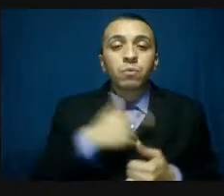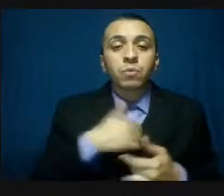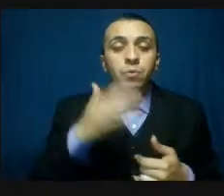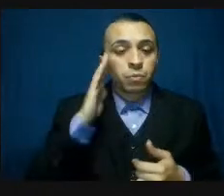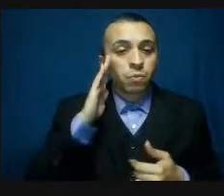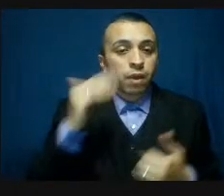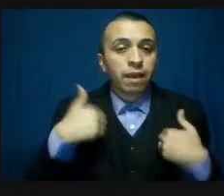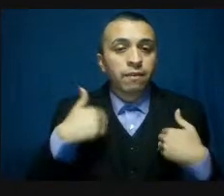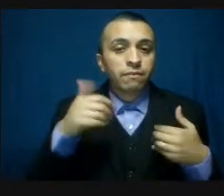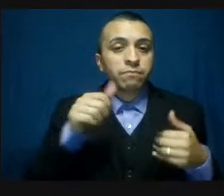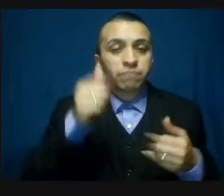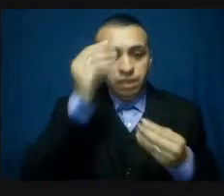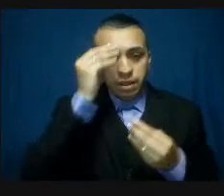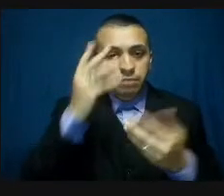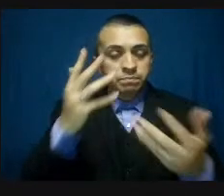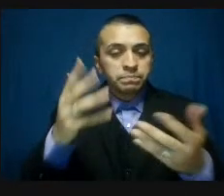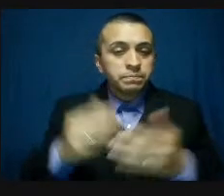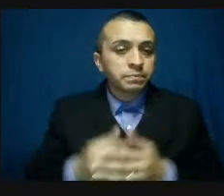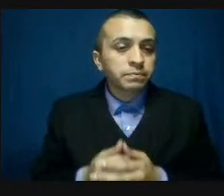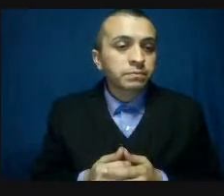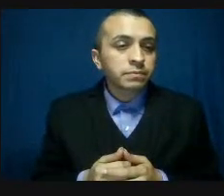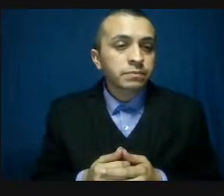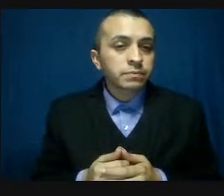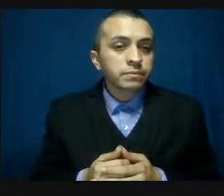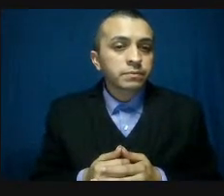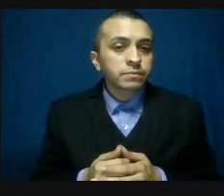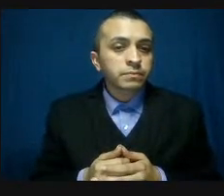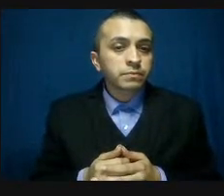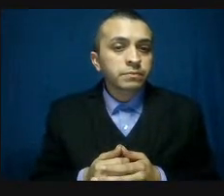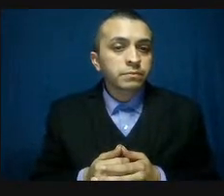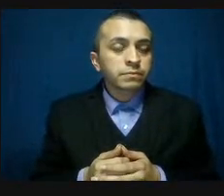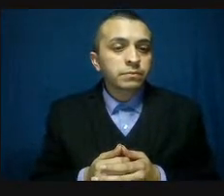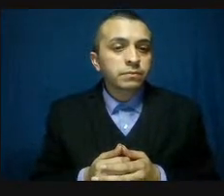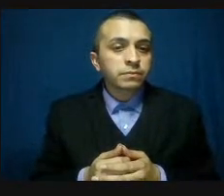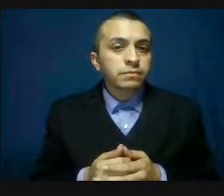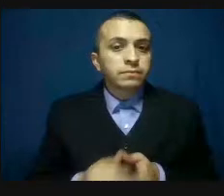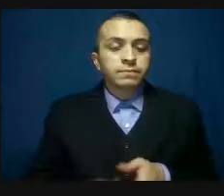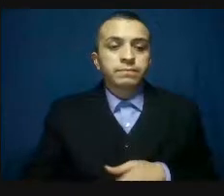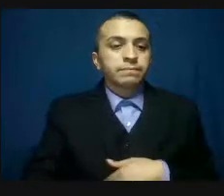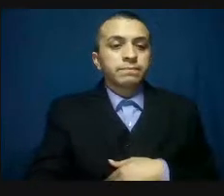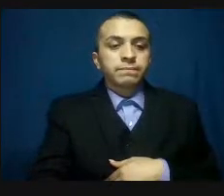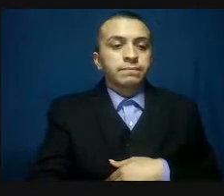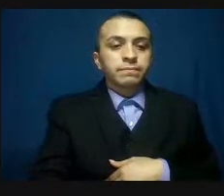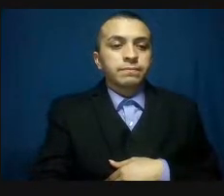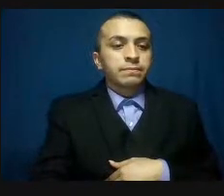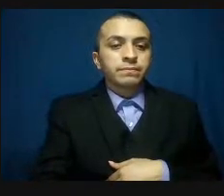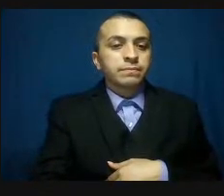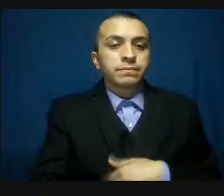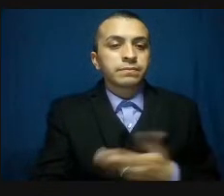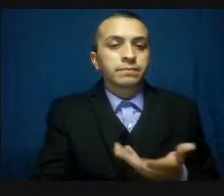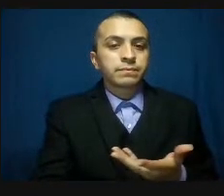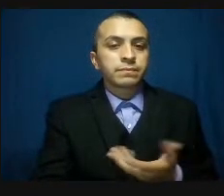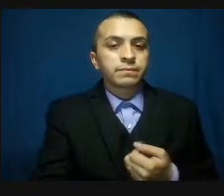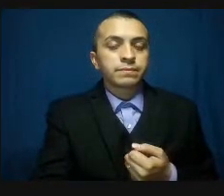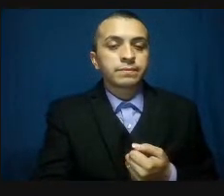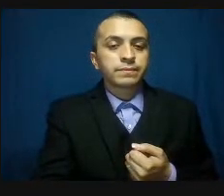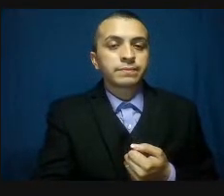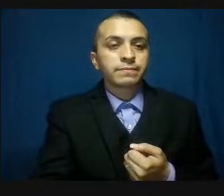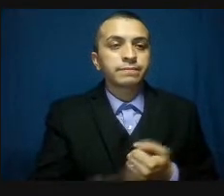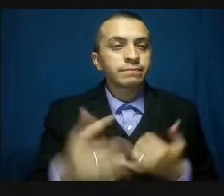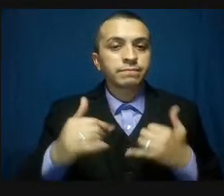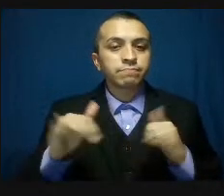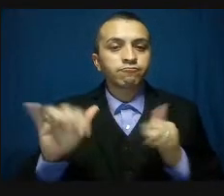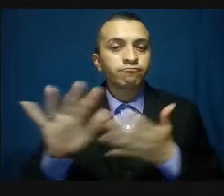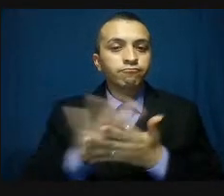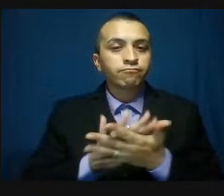Lake. At the present moment, we don't have a monitor, a smoke monitor at Huntington Lake. So the areas that I have on our forecast that are specified,